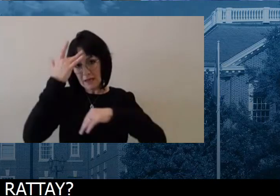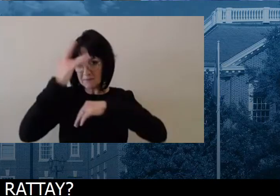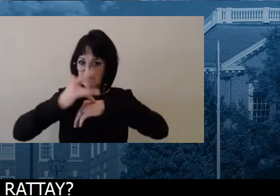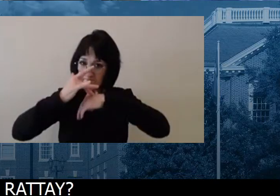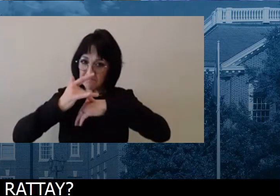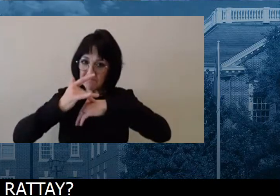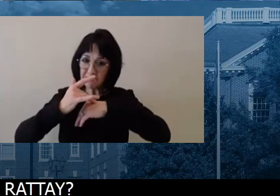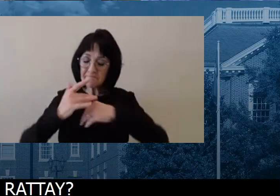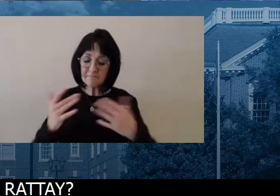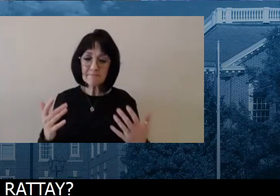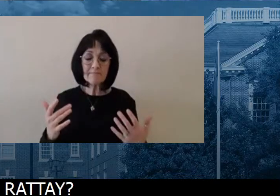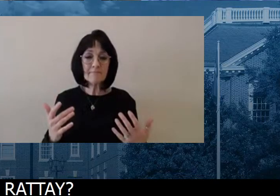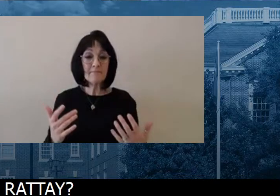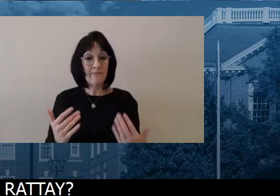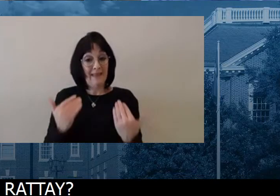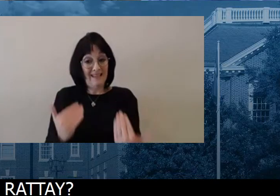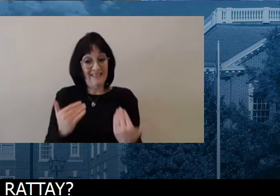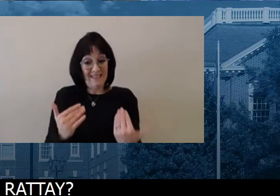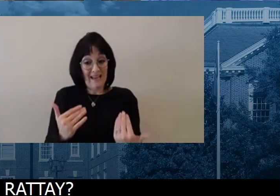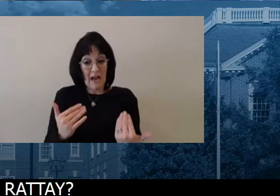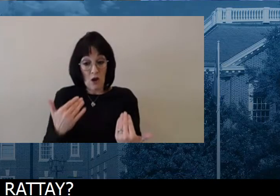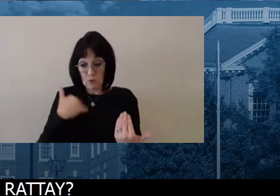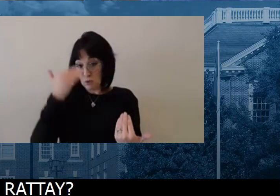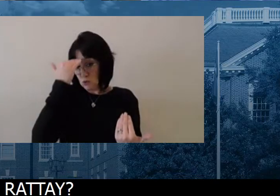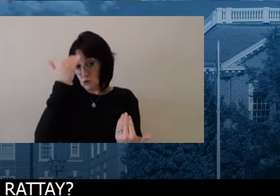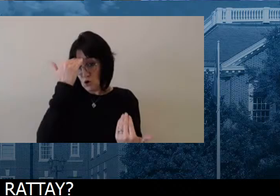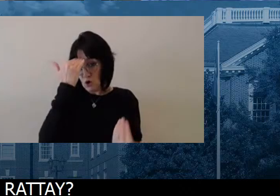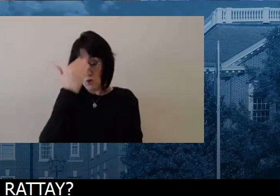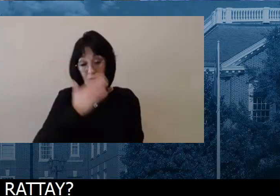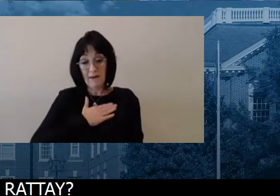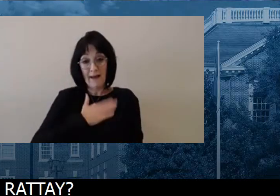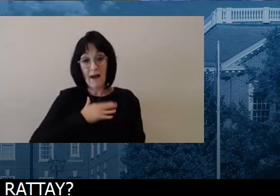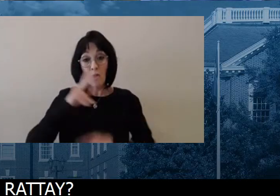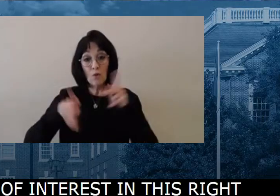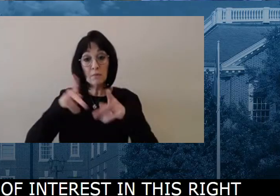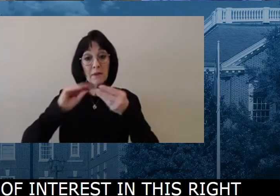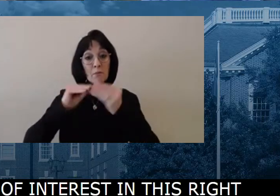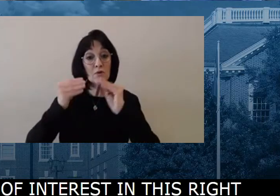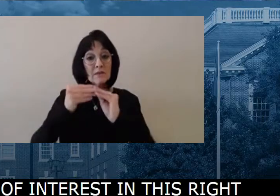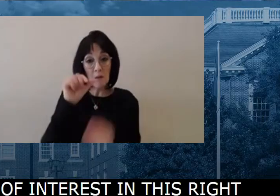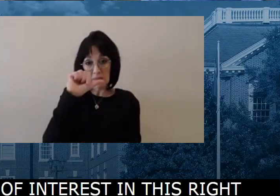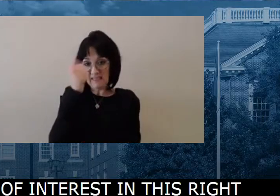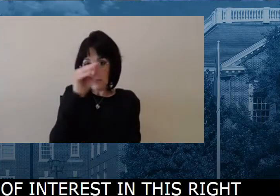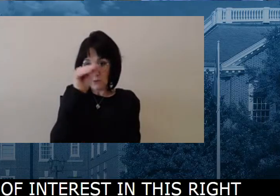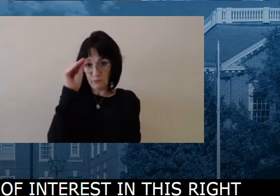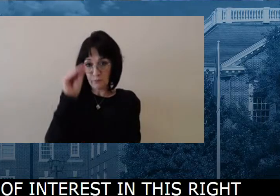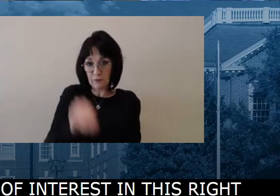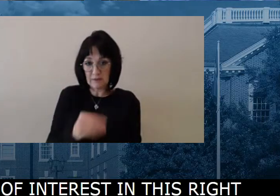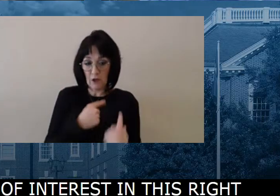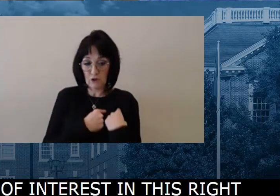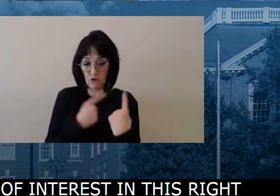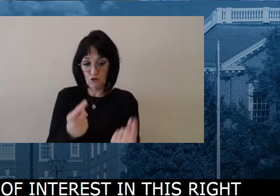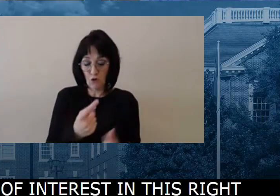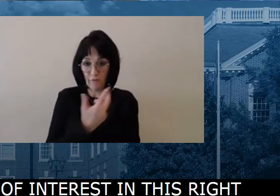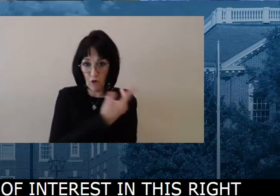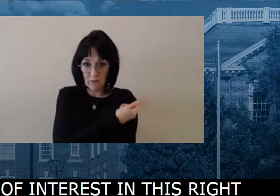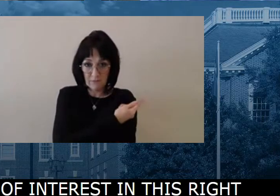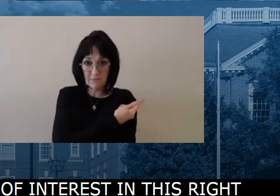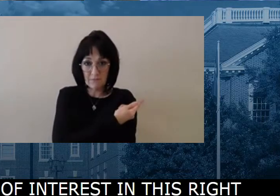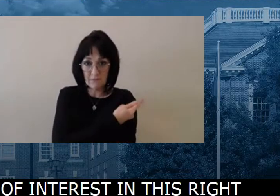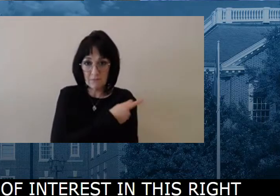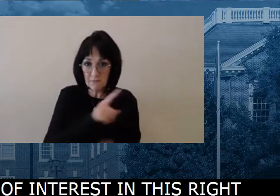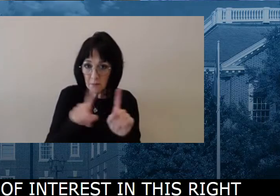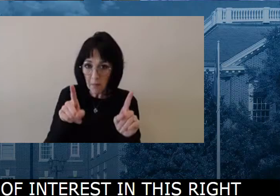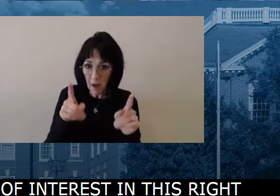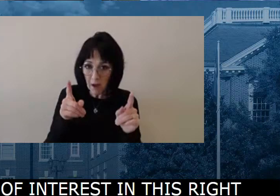of our population is fully vaccinated at this point, which is really great. But we also know then there's about 90%